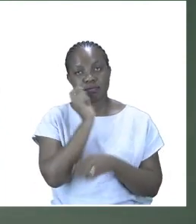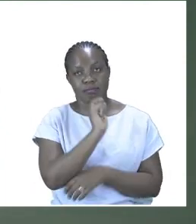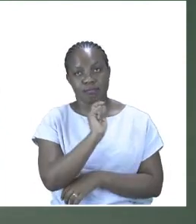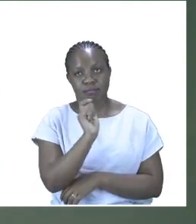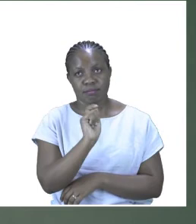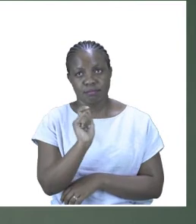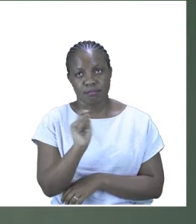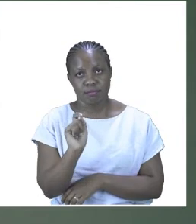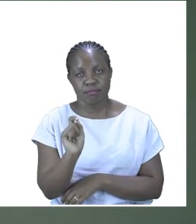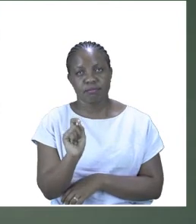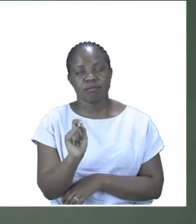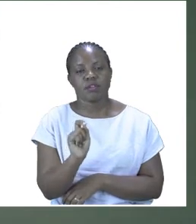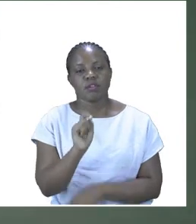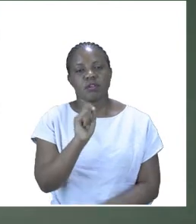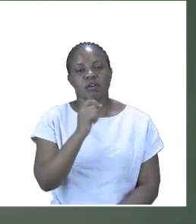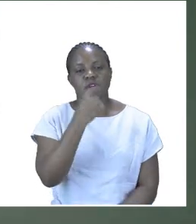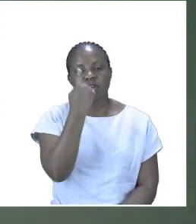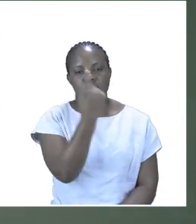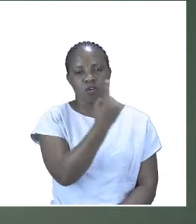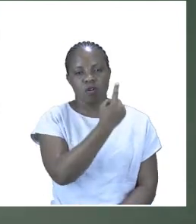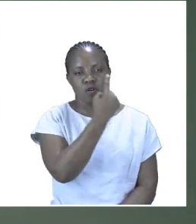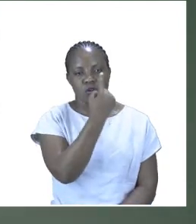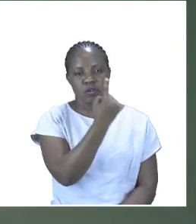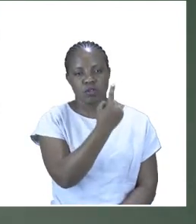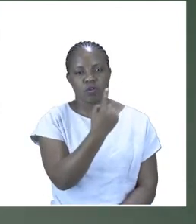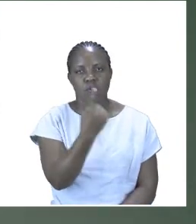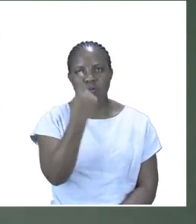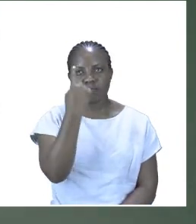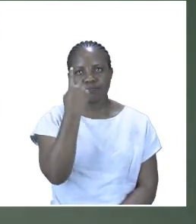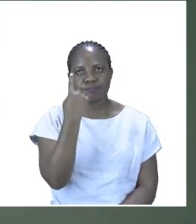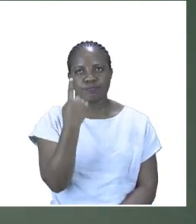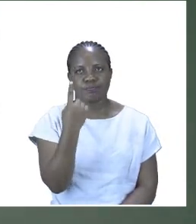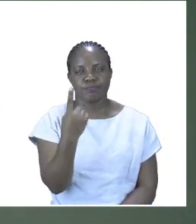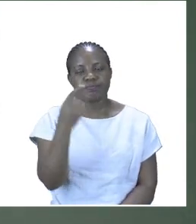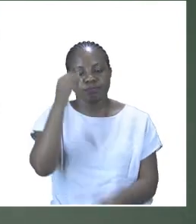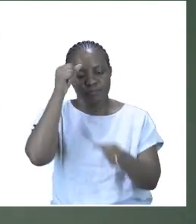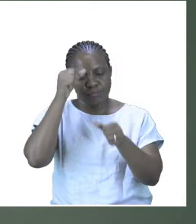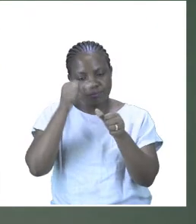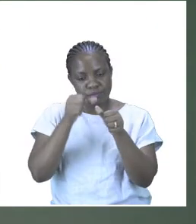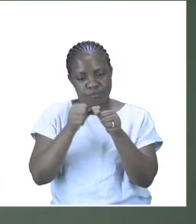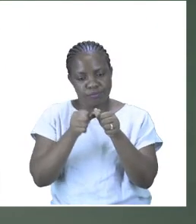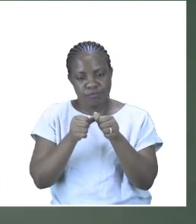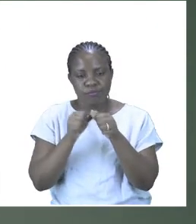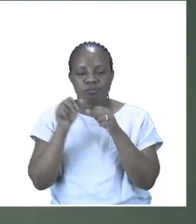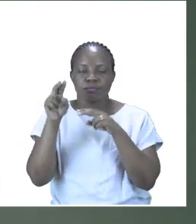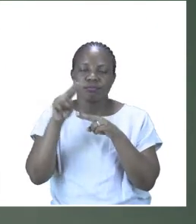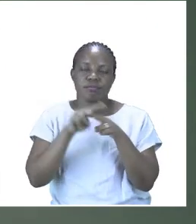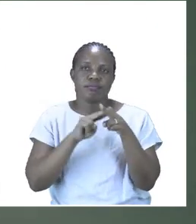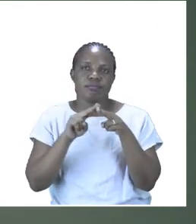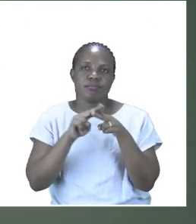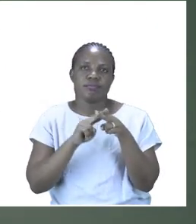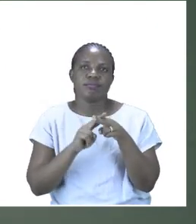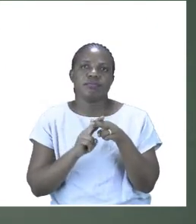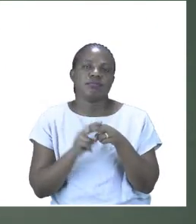one so that you can remember when we use it. So when we have only one